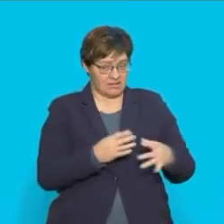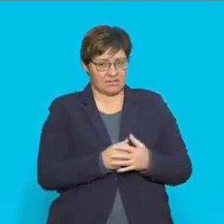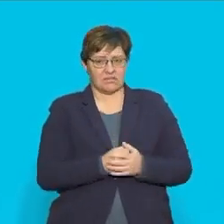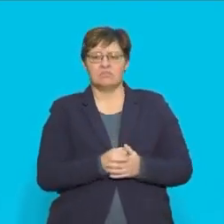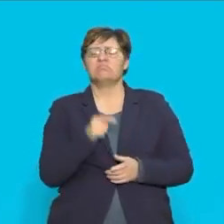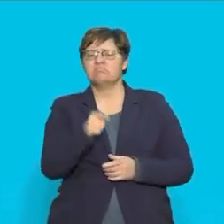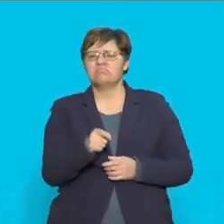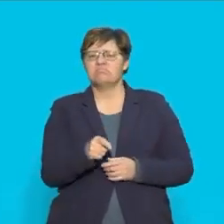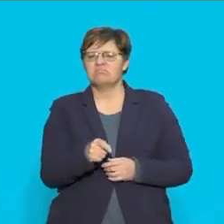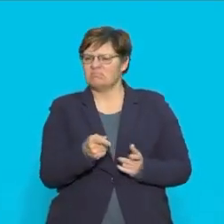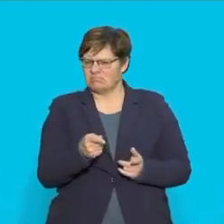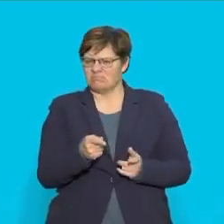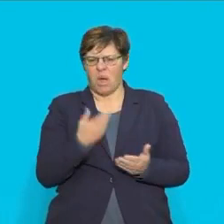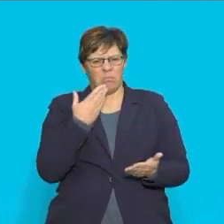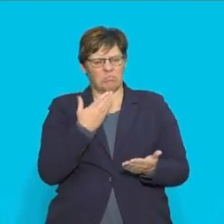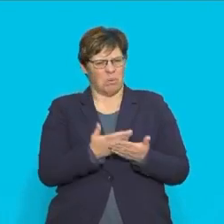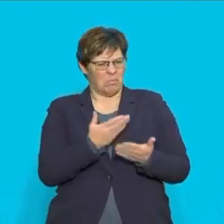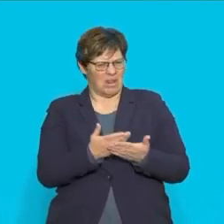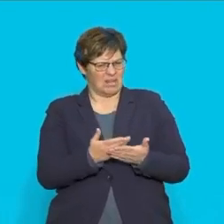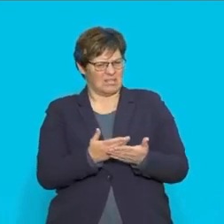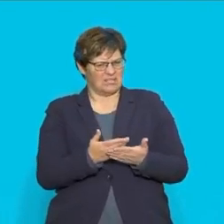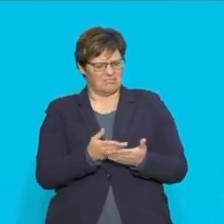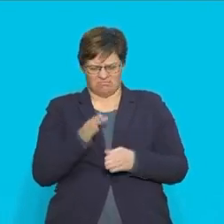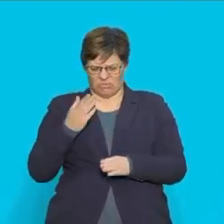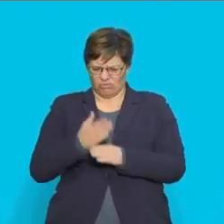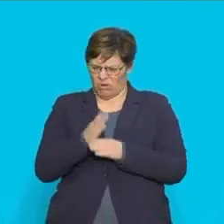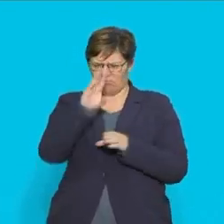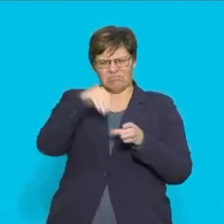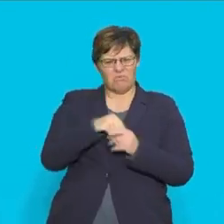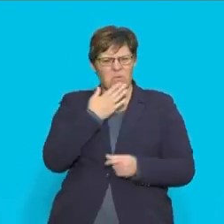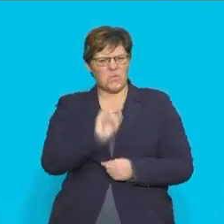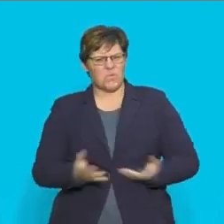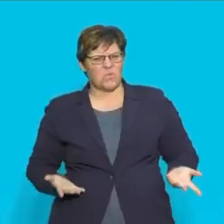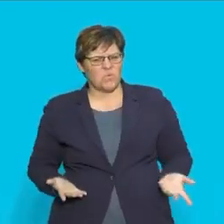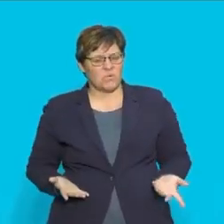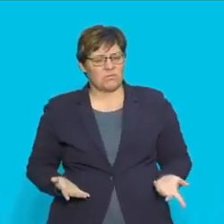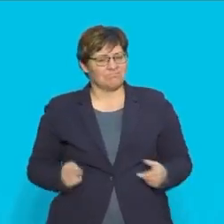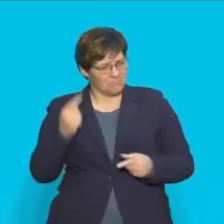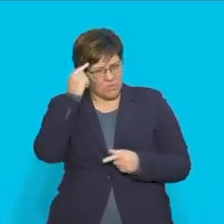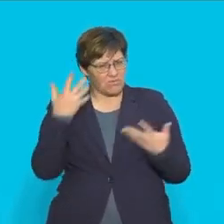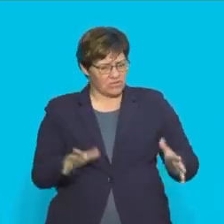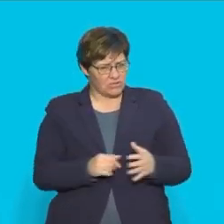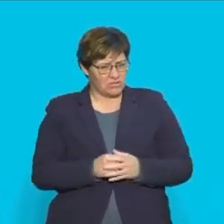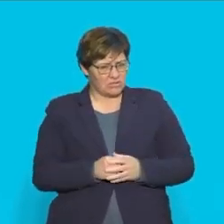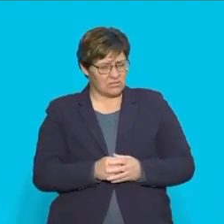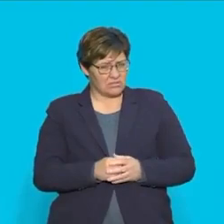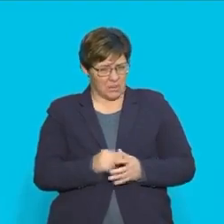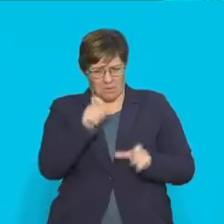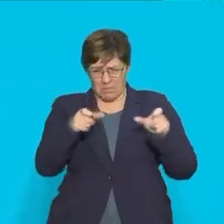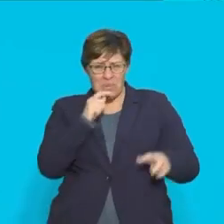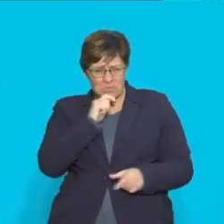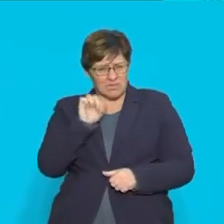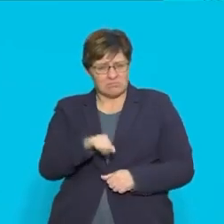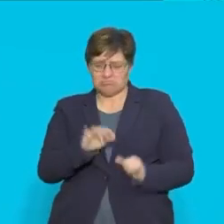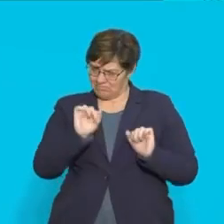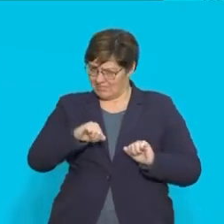before we do that, who uses probability as part of their job? Have you ever thought about that? Do we really have